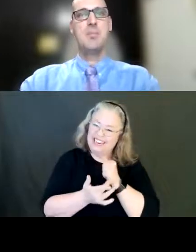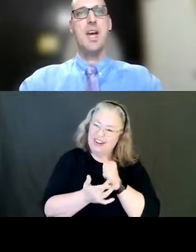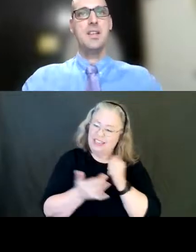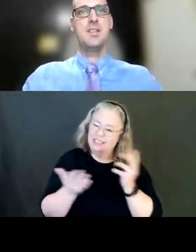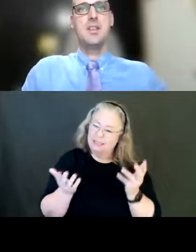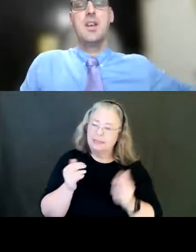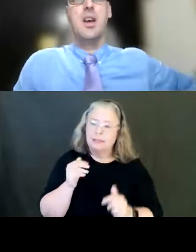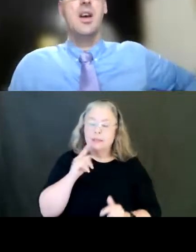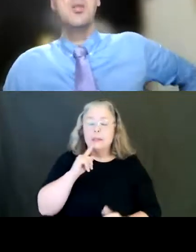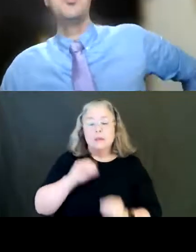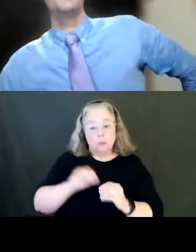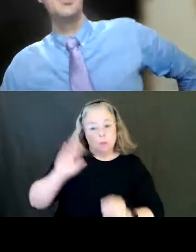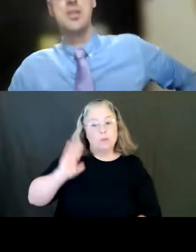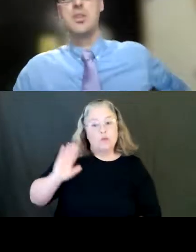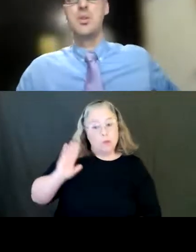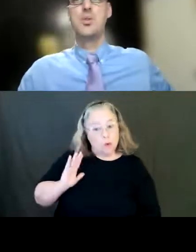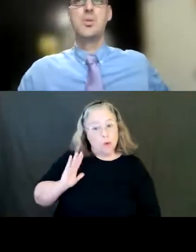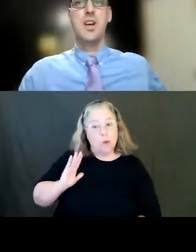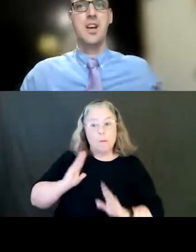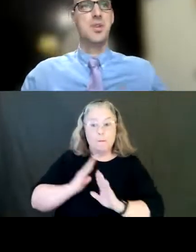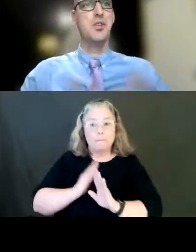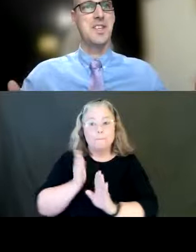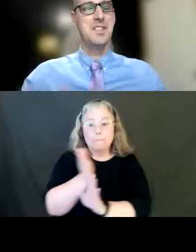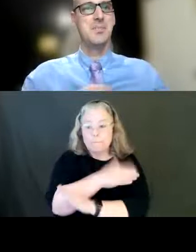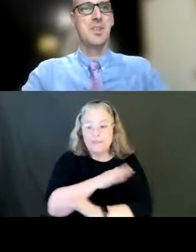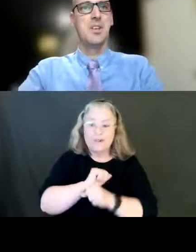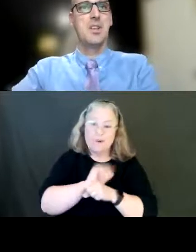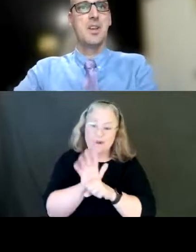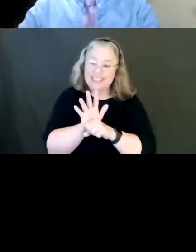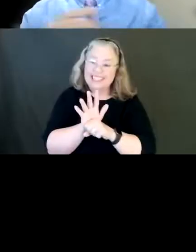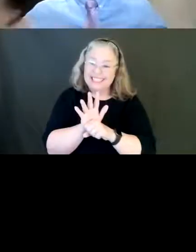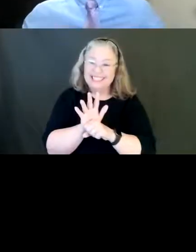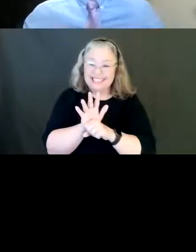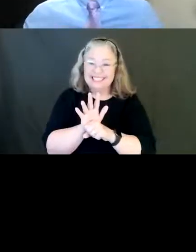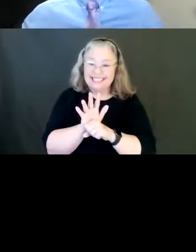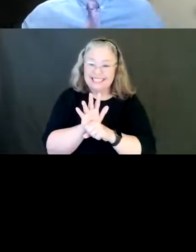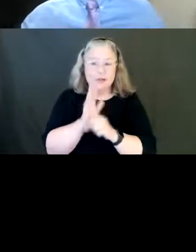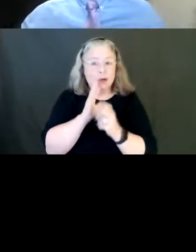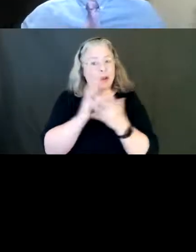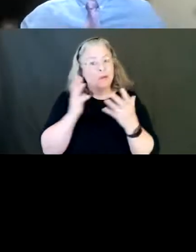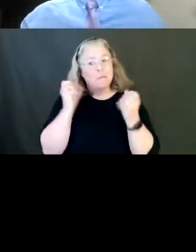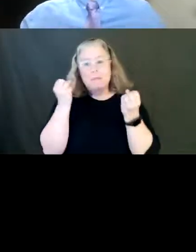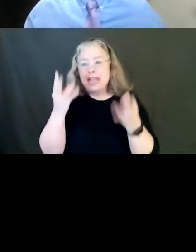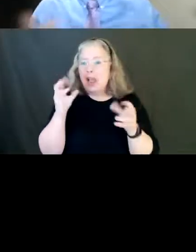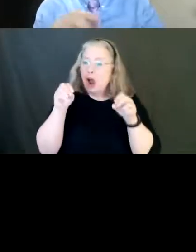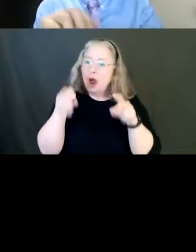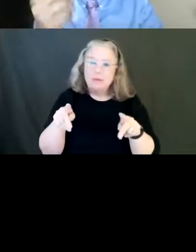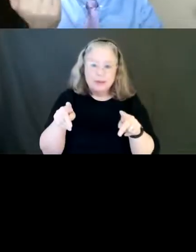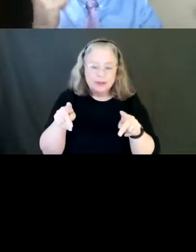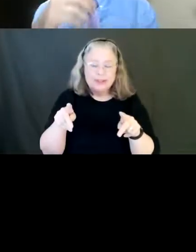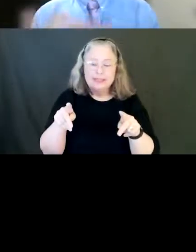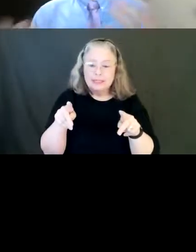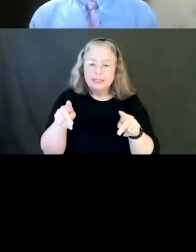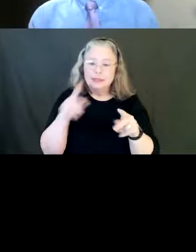in the past, prior to COVID, there were a lot of opportunities, and primarily